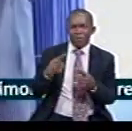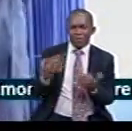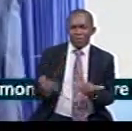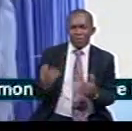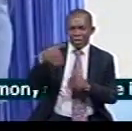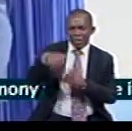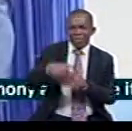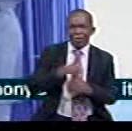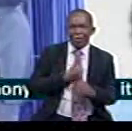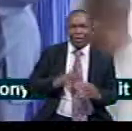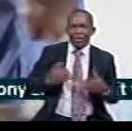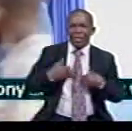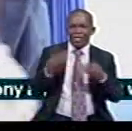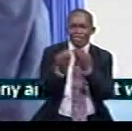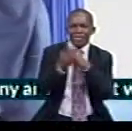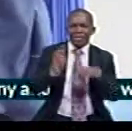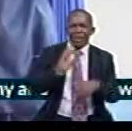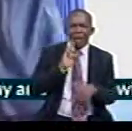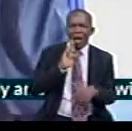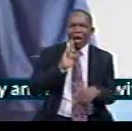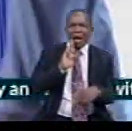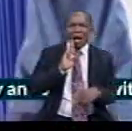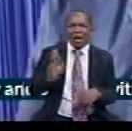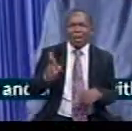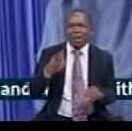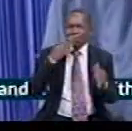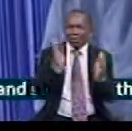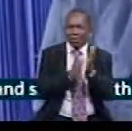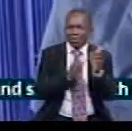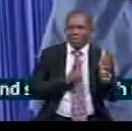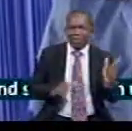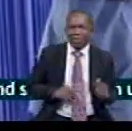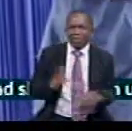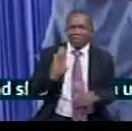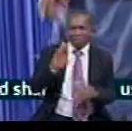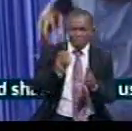the Lord. Your own is right